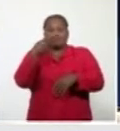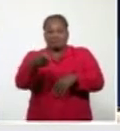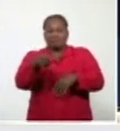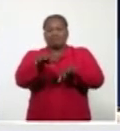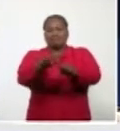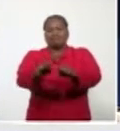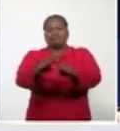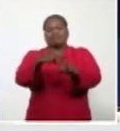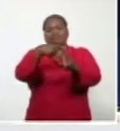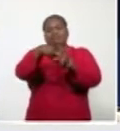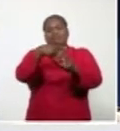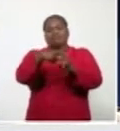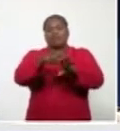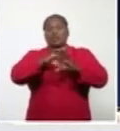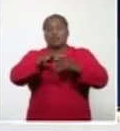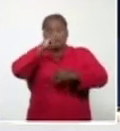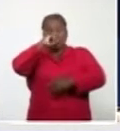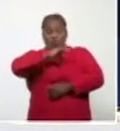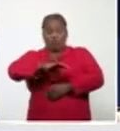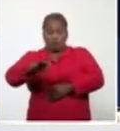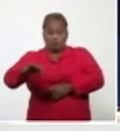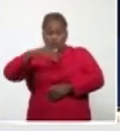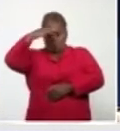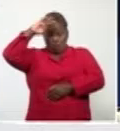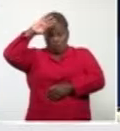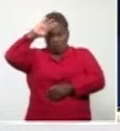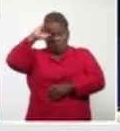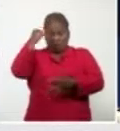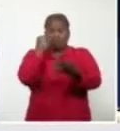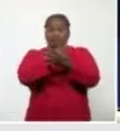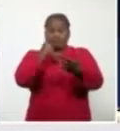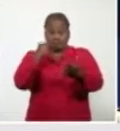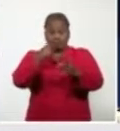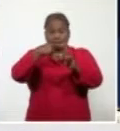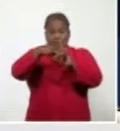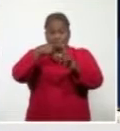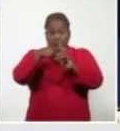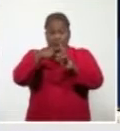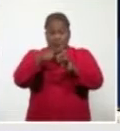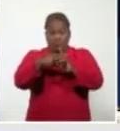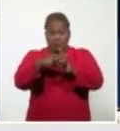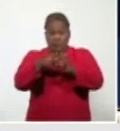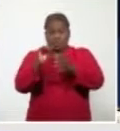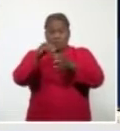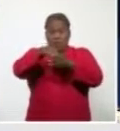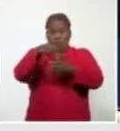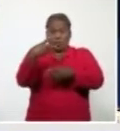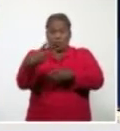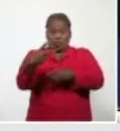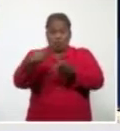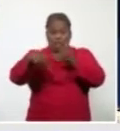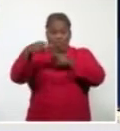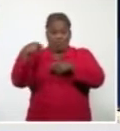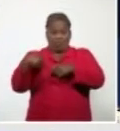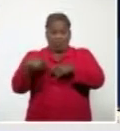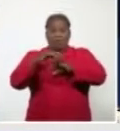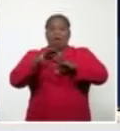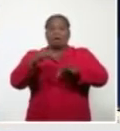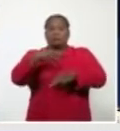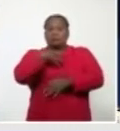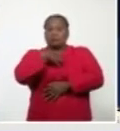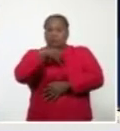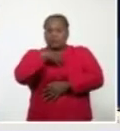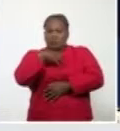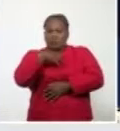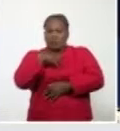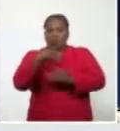is 80-year-old, an 80-year-old, and another one is a 12-year-old. They are contacts of a positive